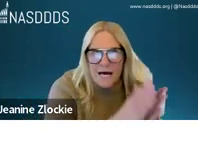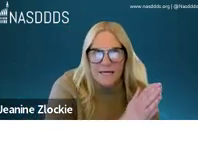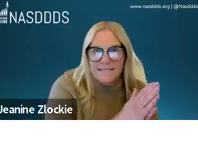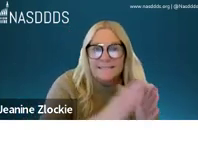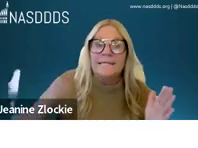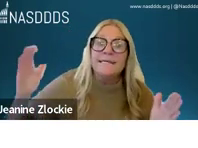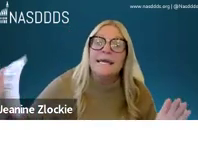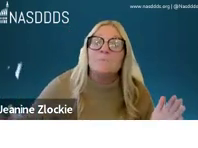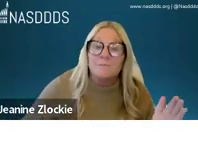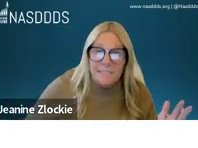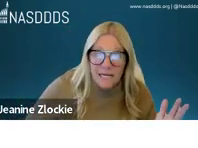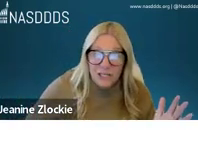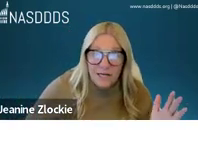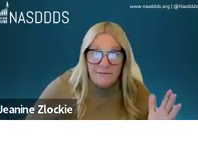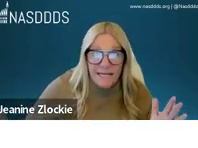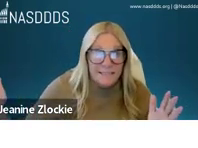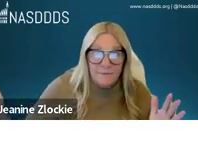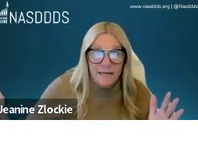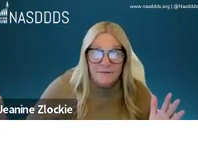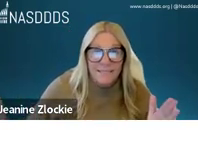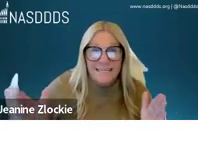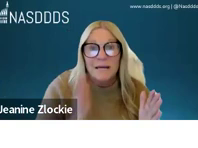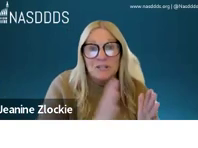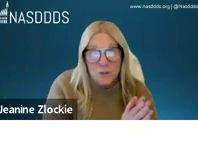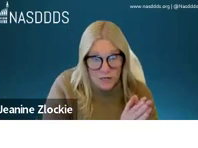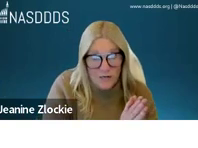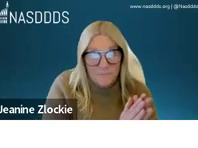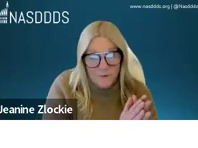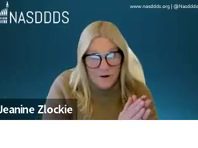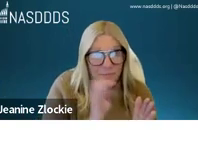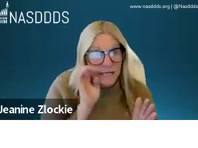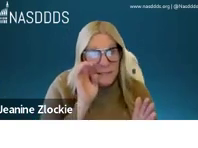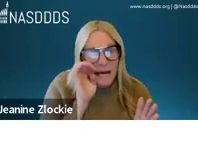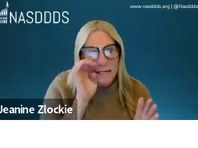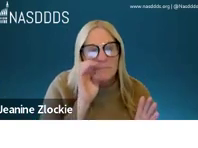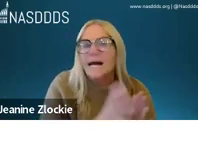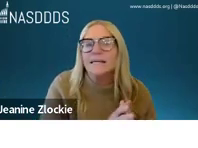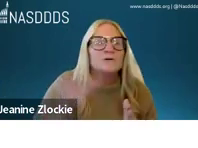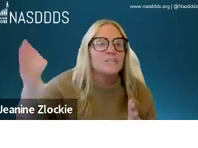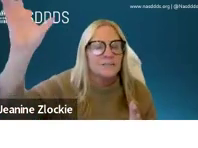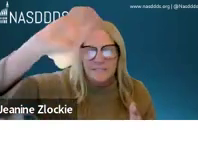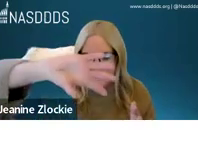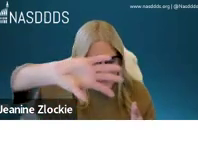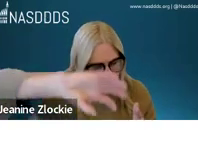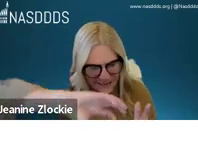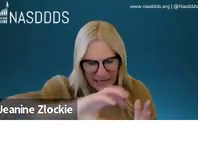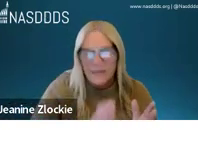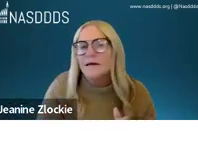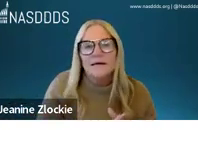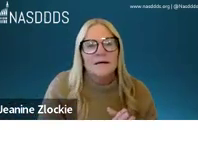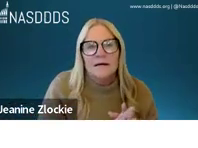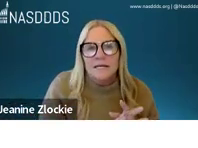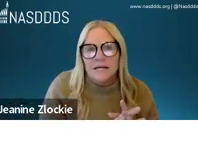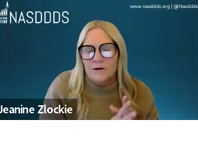they extended the implementation of the HCBS regs, they made sure, right? Because the pandemic, I know, turned the system on its